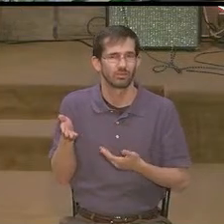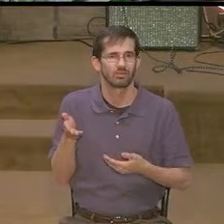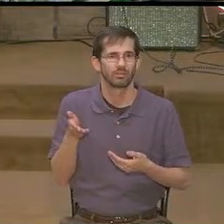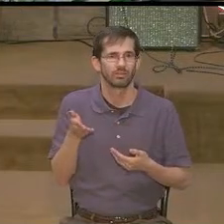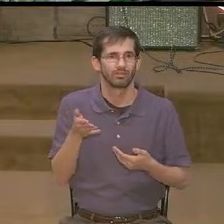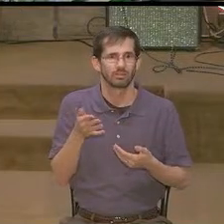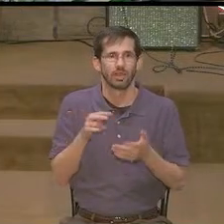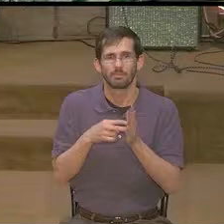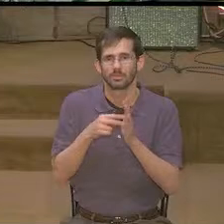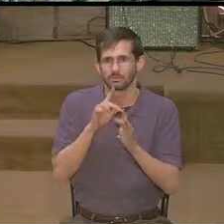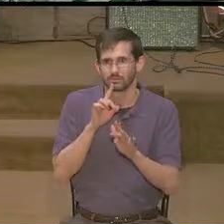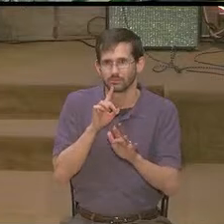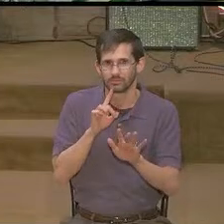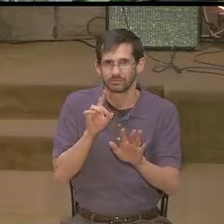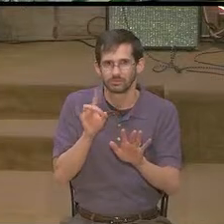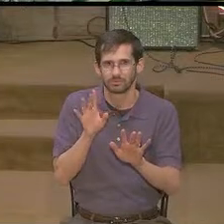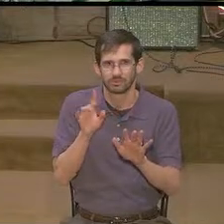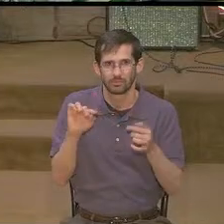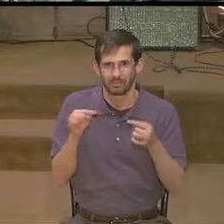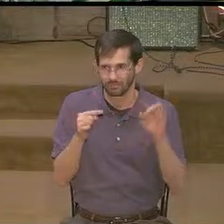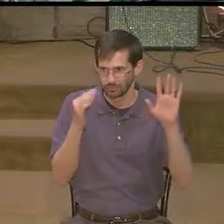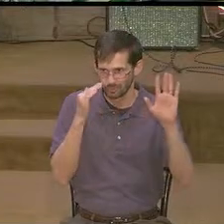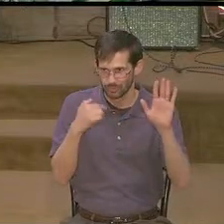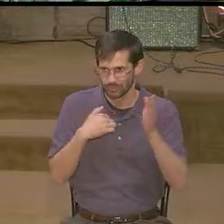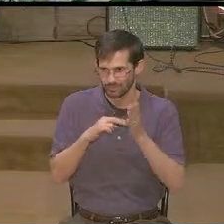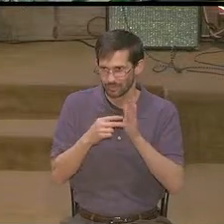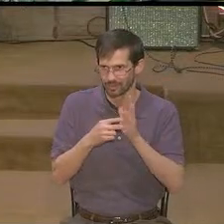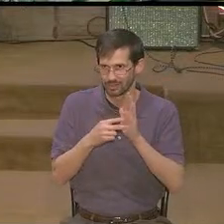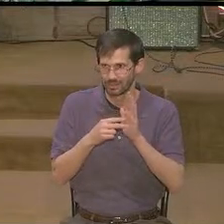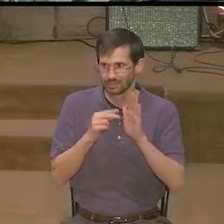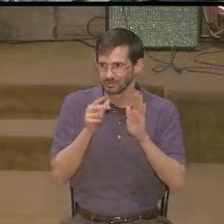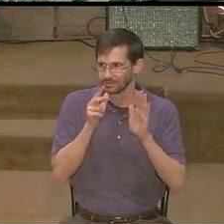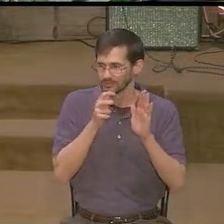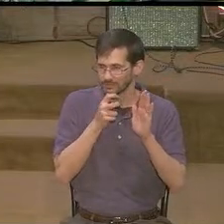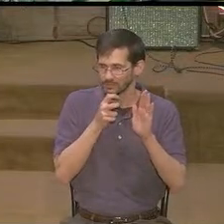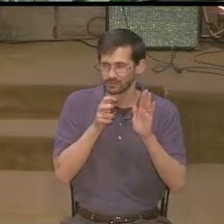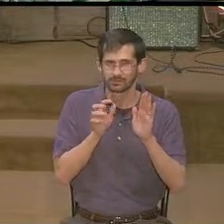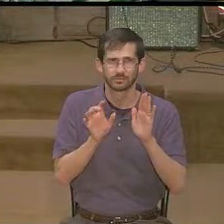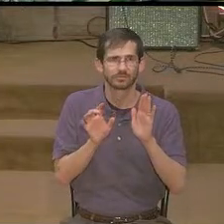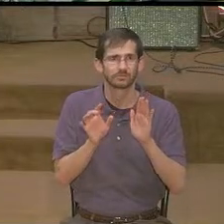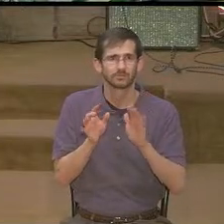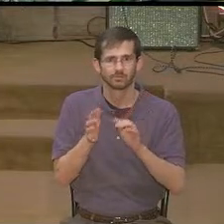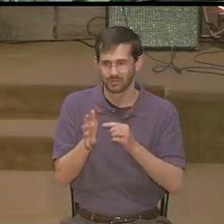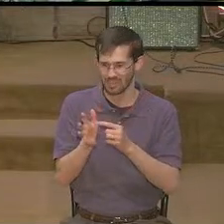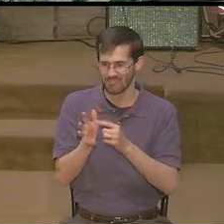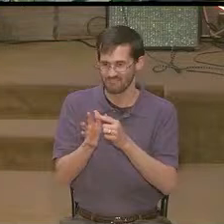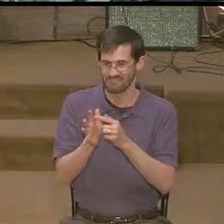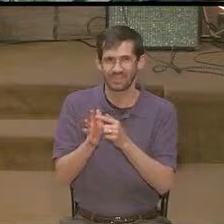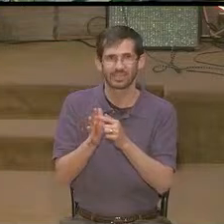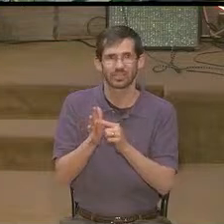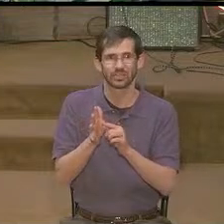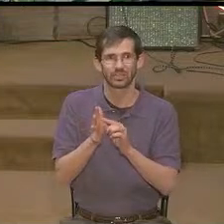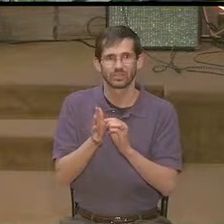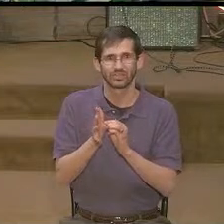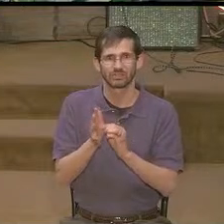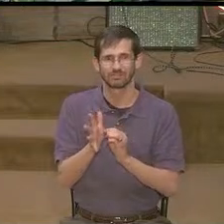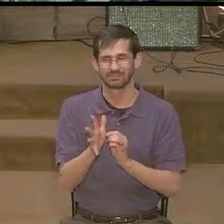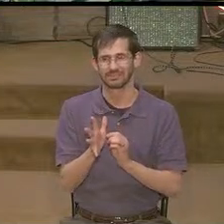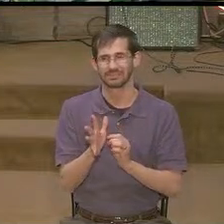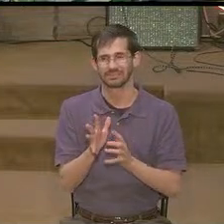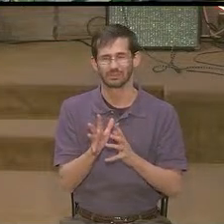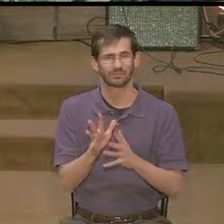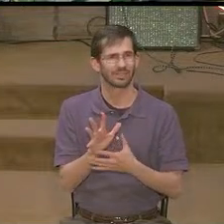really, really super painful. Anybody know what I'm talking about? Like, yeah, like these fingers were going that way and these fingers were going that